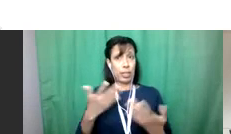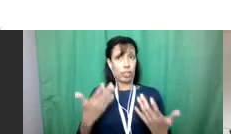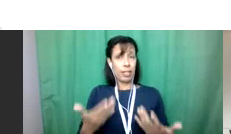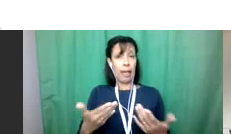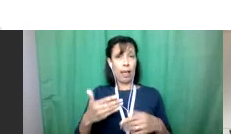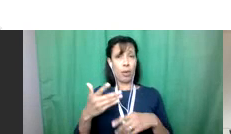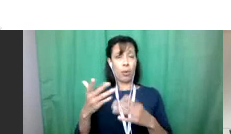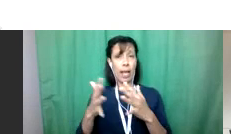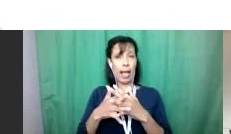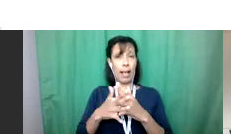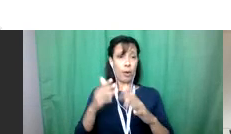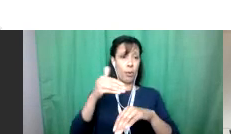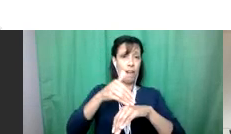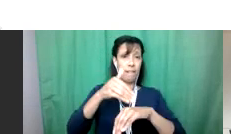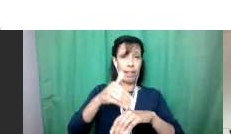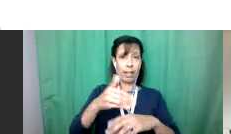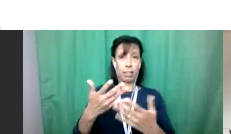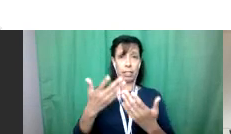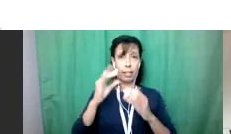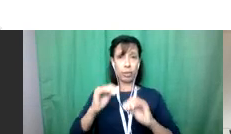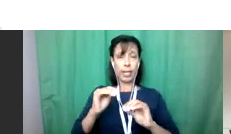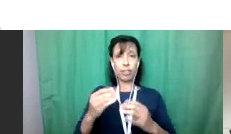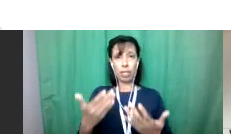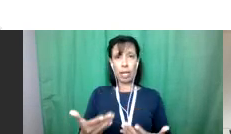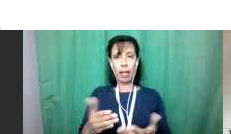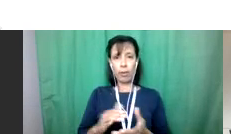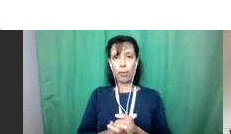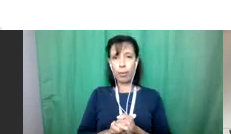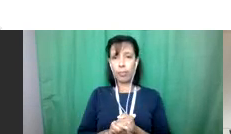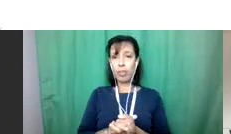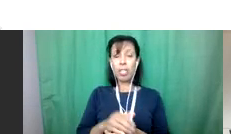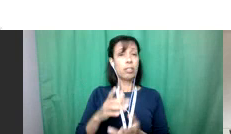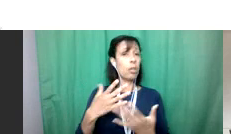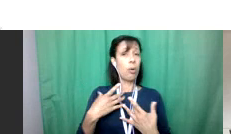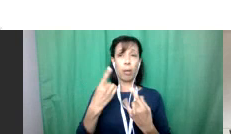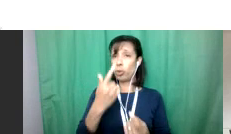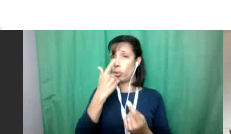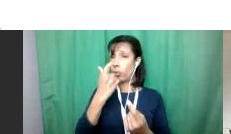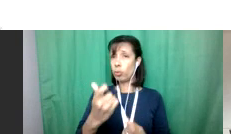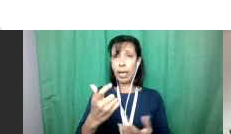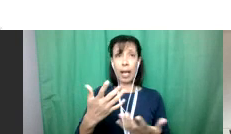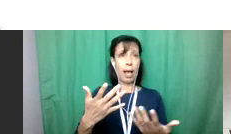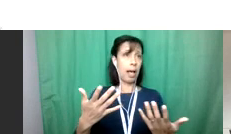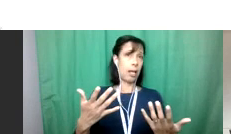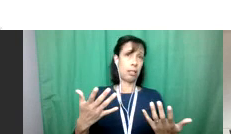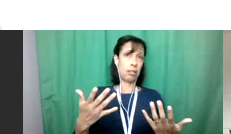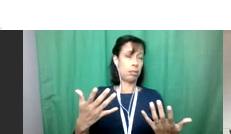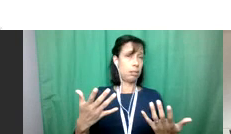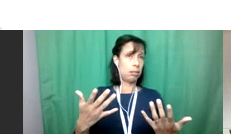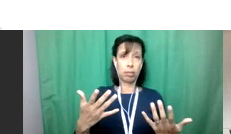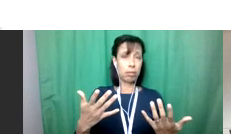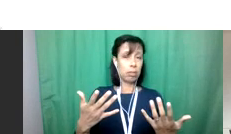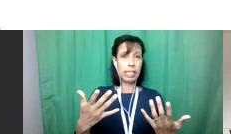look at, for example, pupils or parents or teachers' views around the impact of